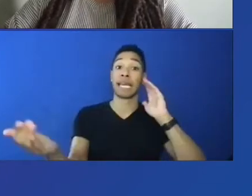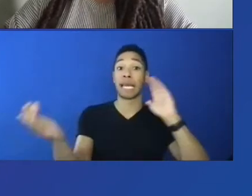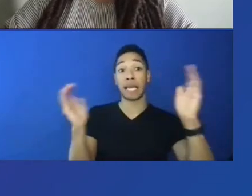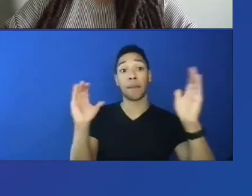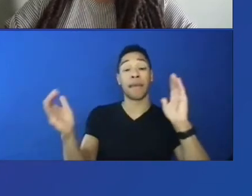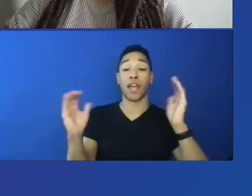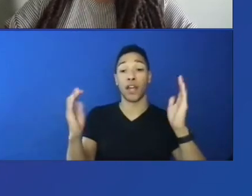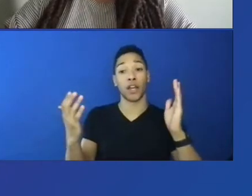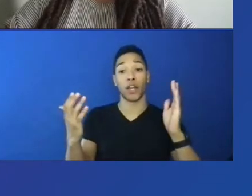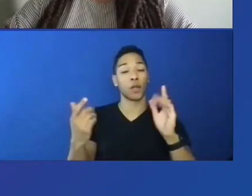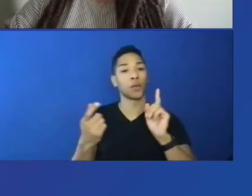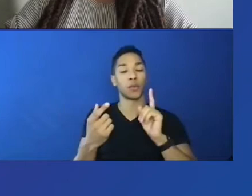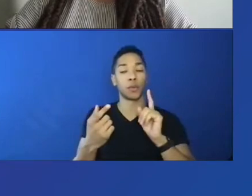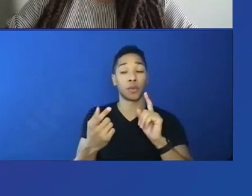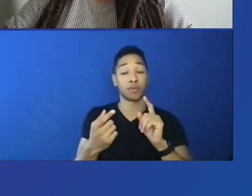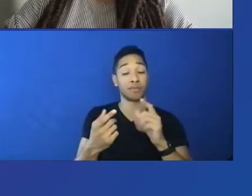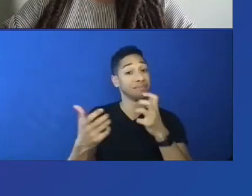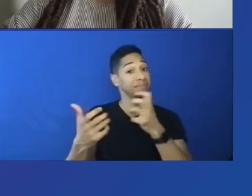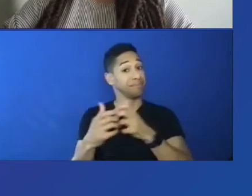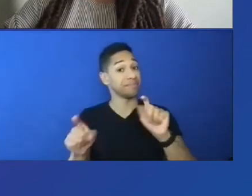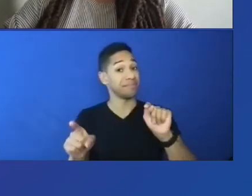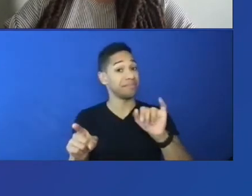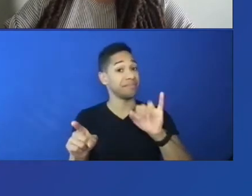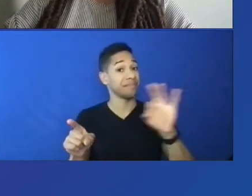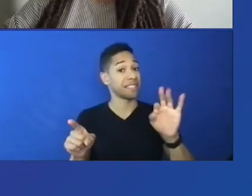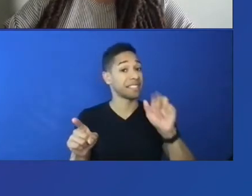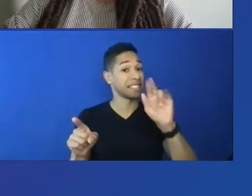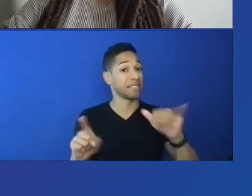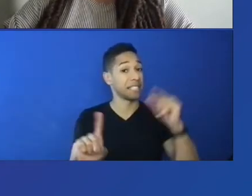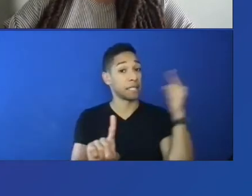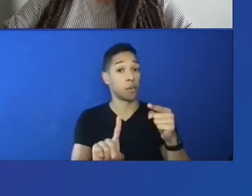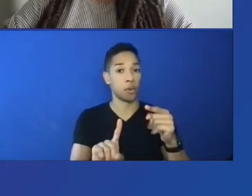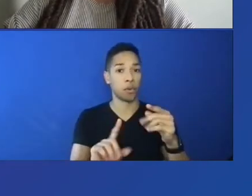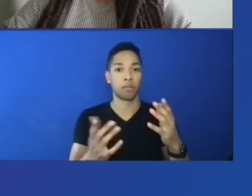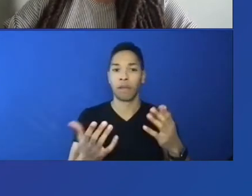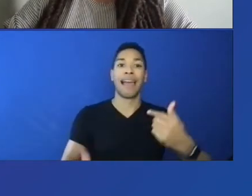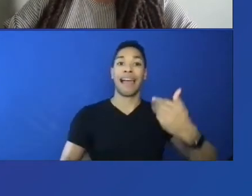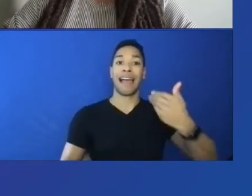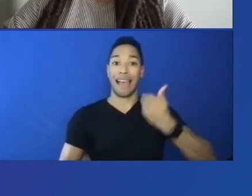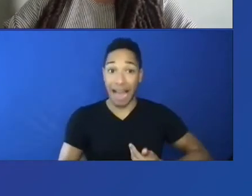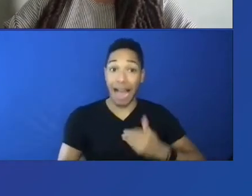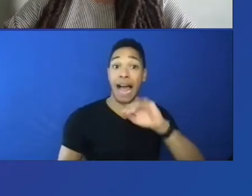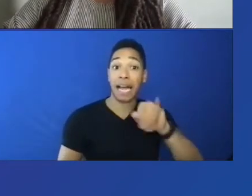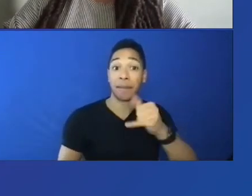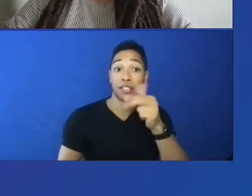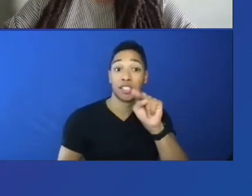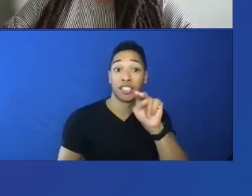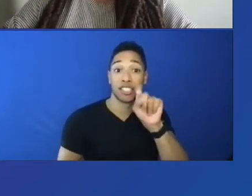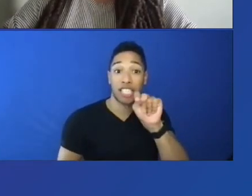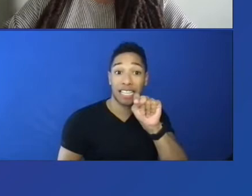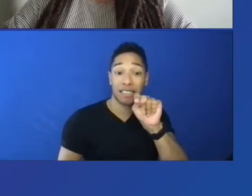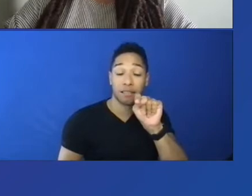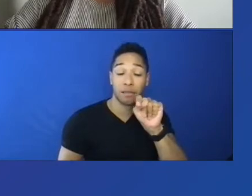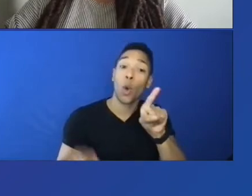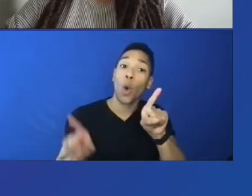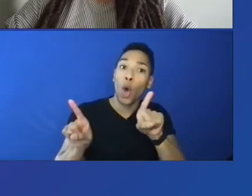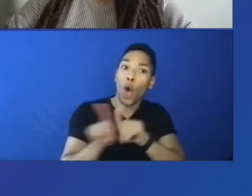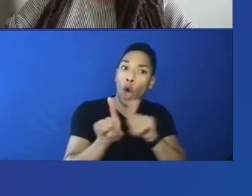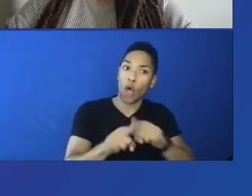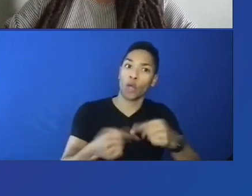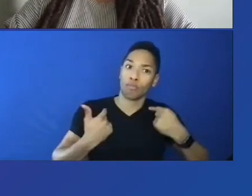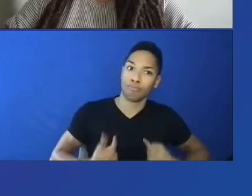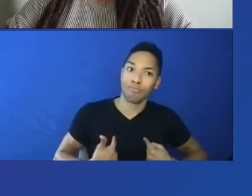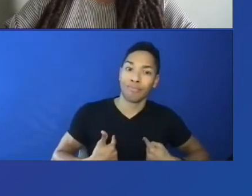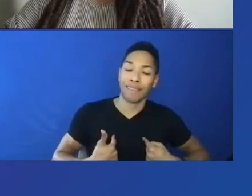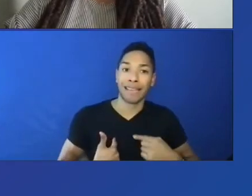to Tiffany's earlier point. No, I'm Janet. I am also a